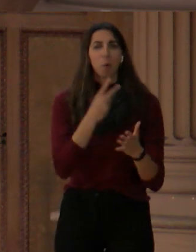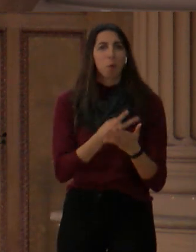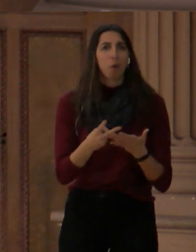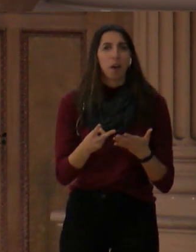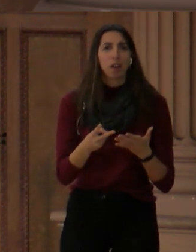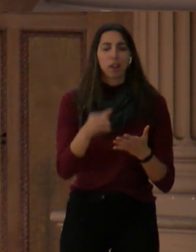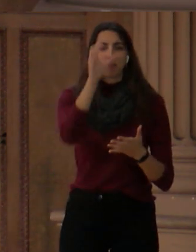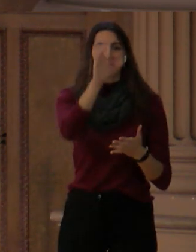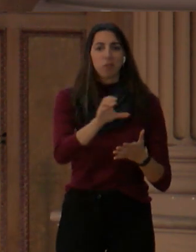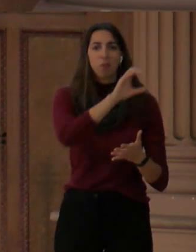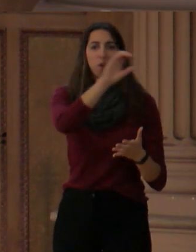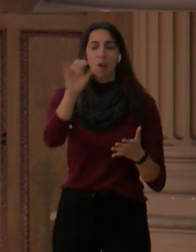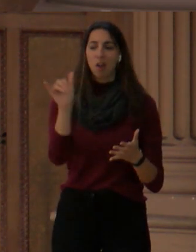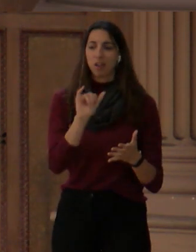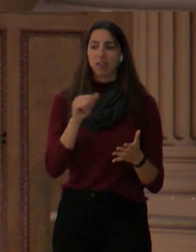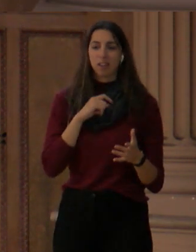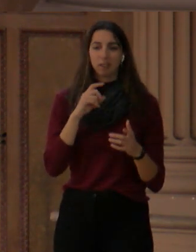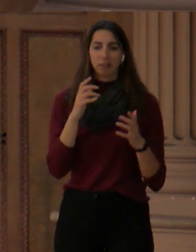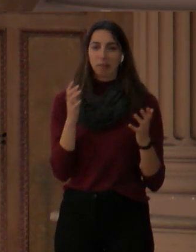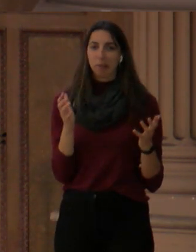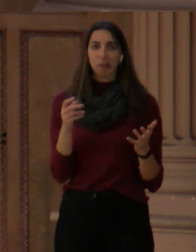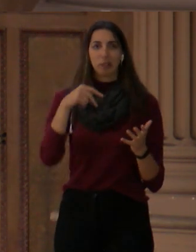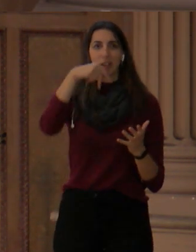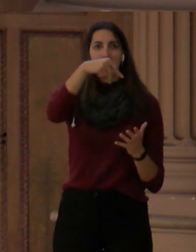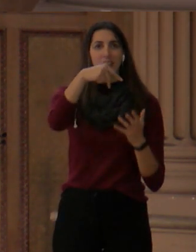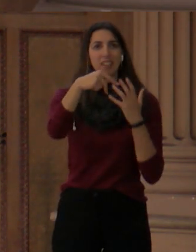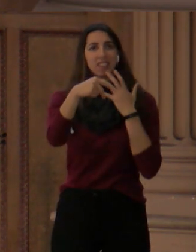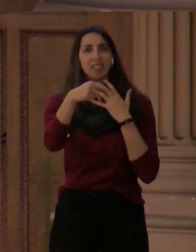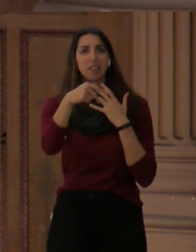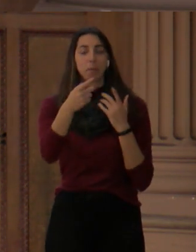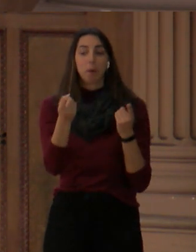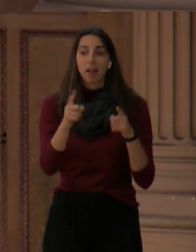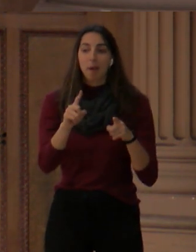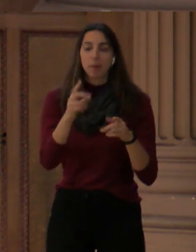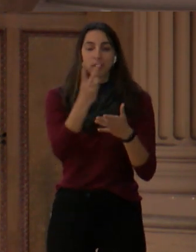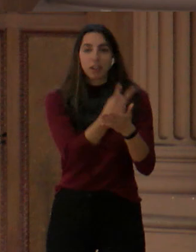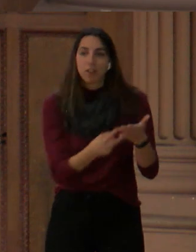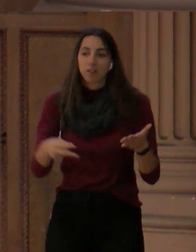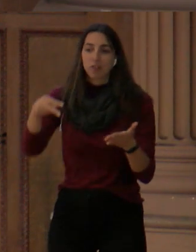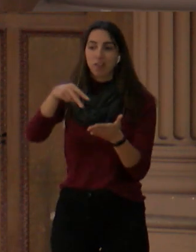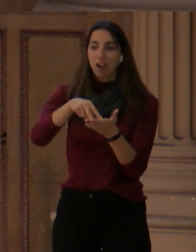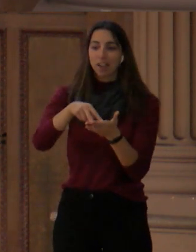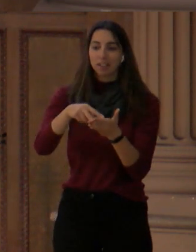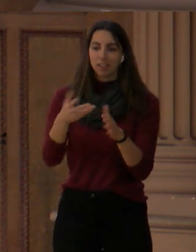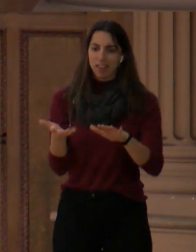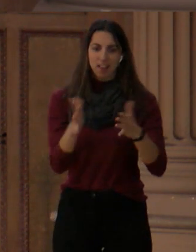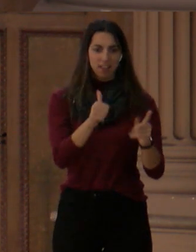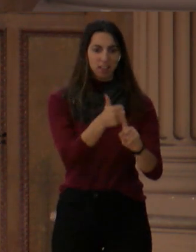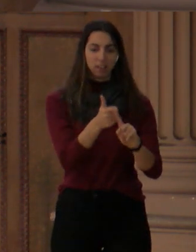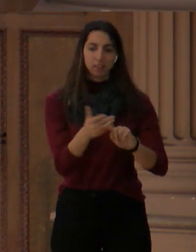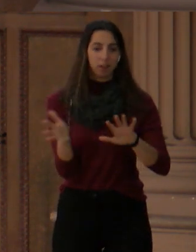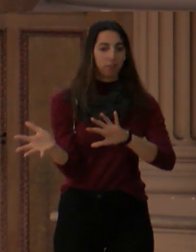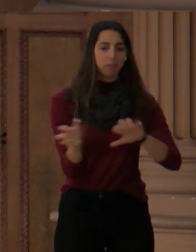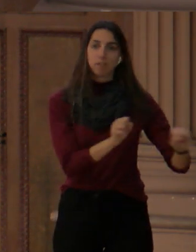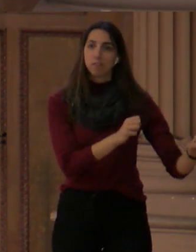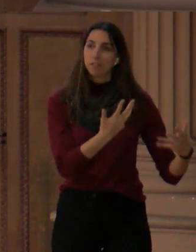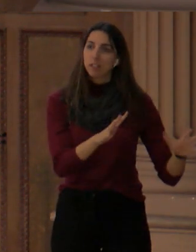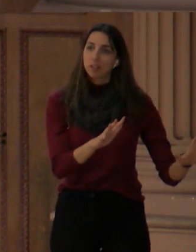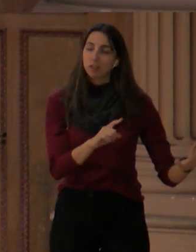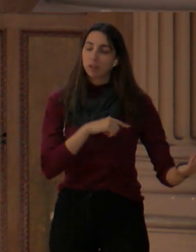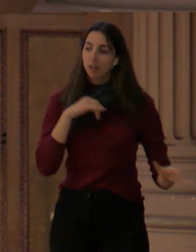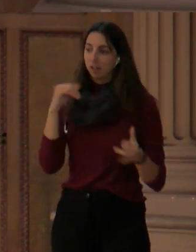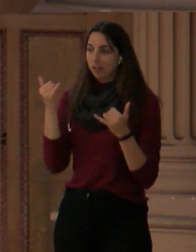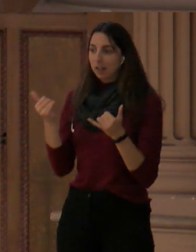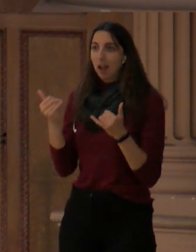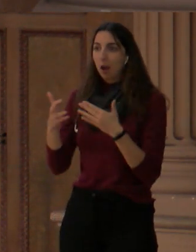looks like another king has failed, but then he rises again. He defeats death. And he reigns even now as the